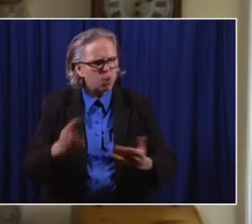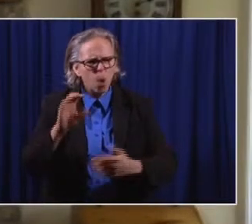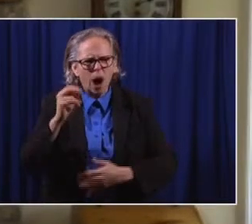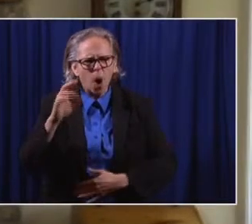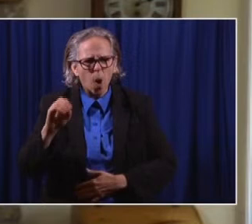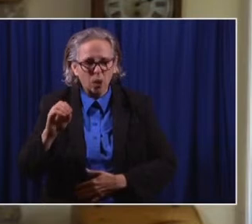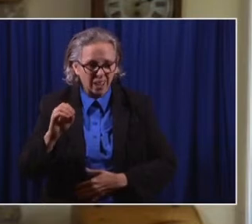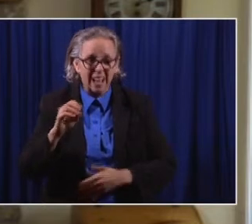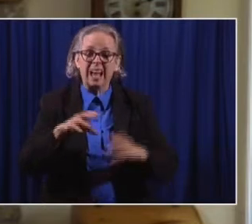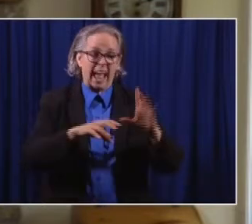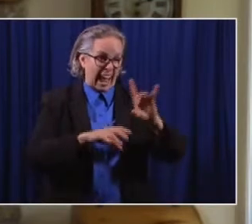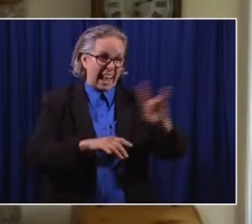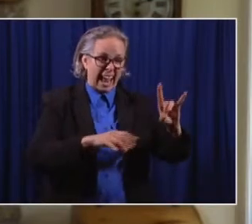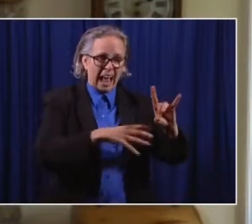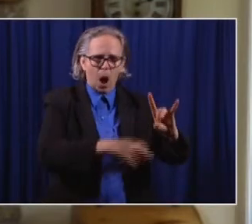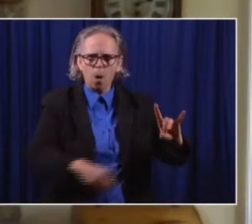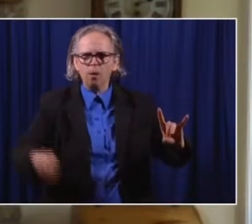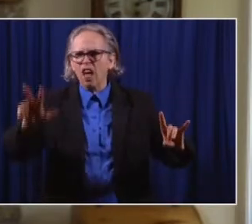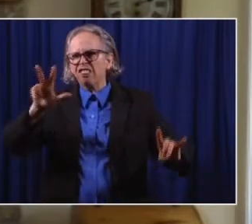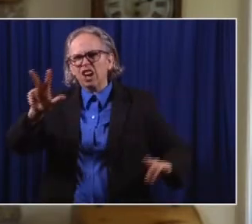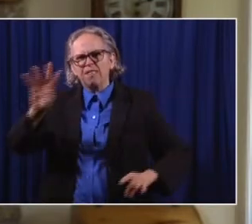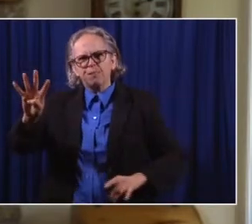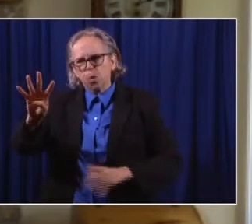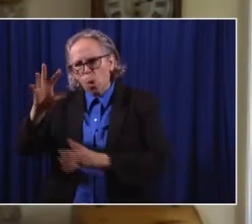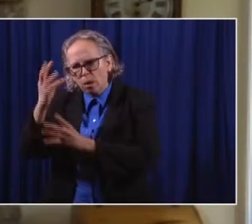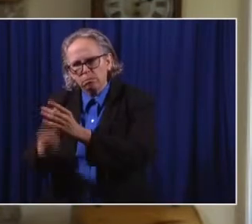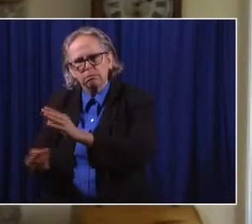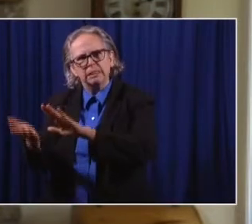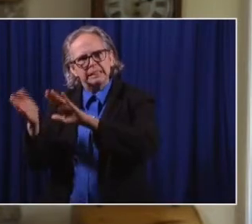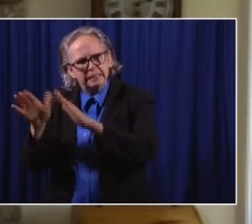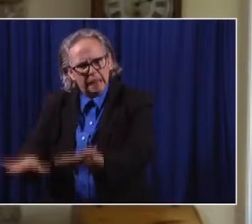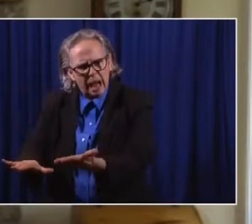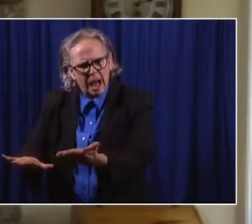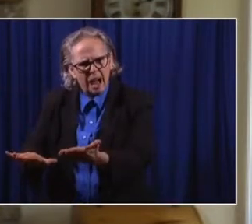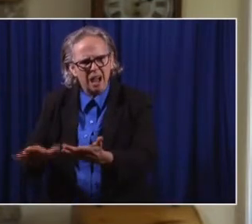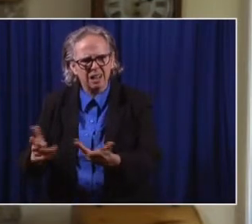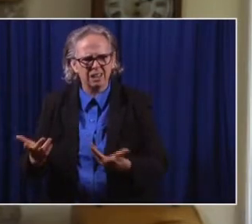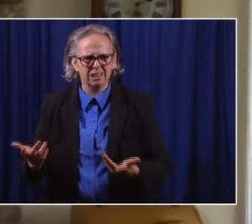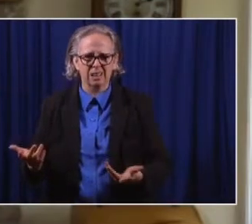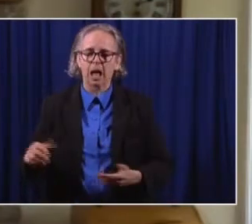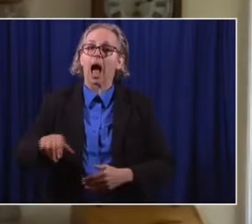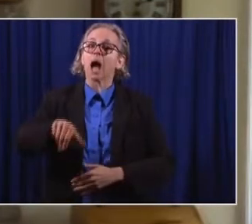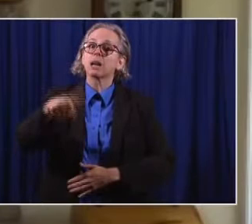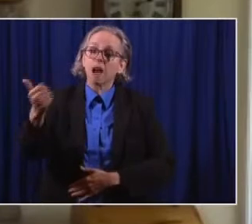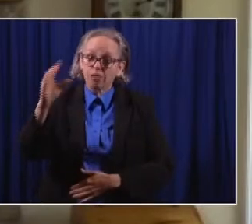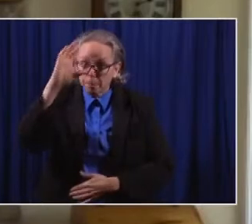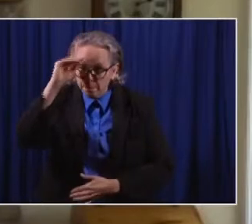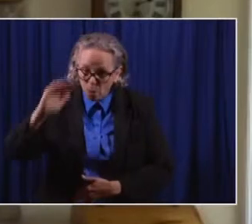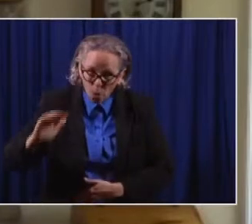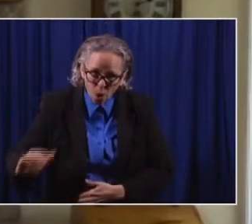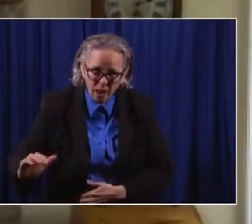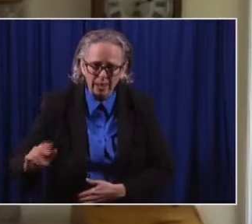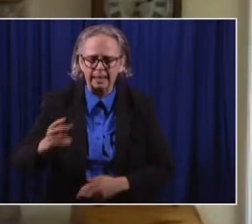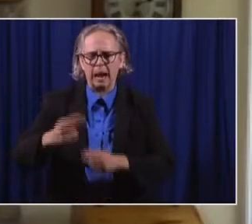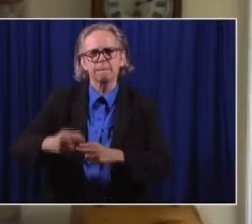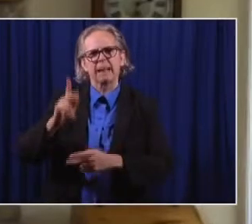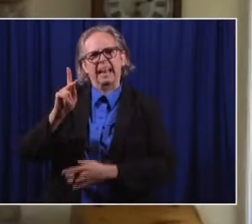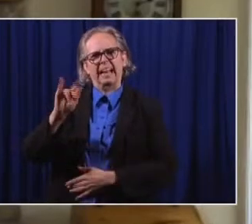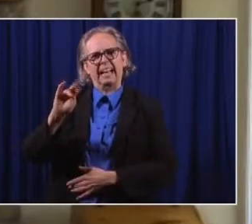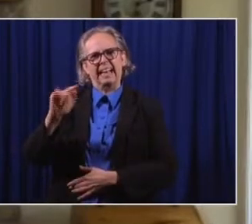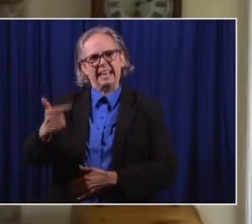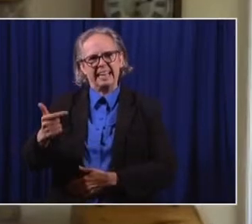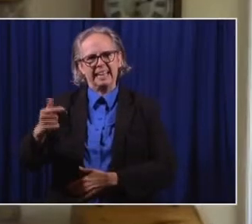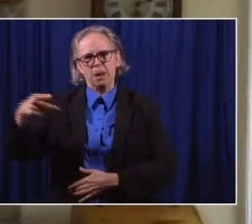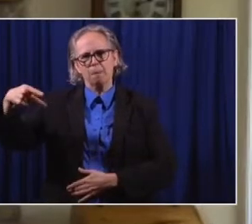34 were killed, including another young boy named King Pleasant. Picture of King